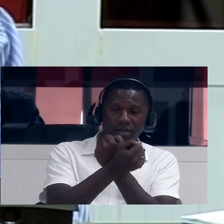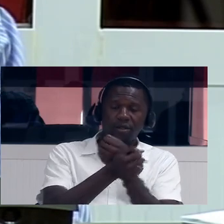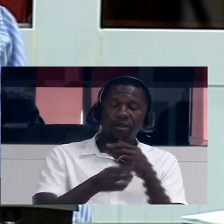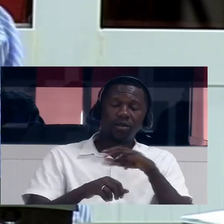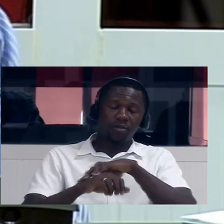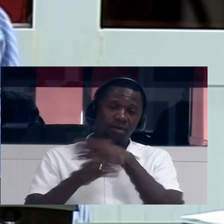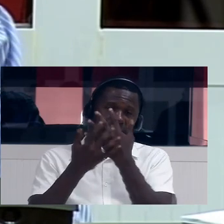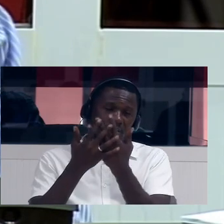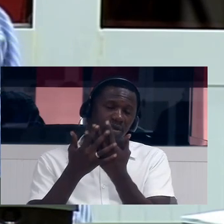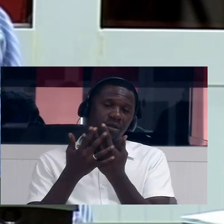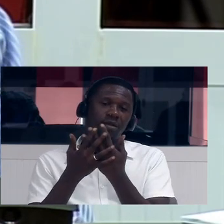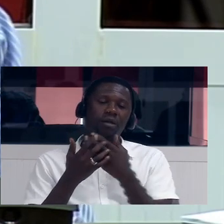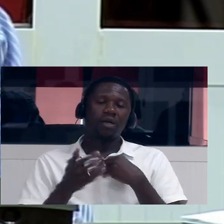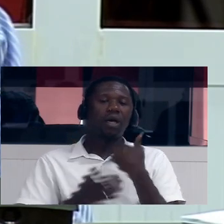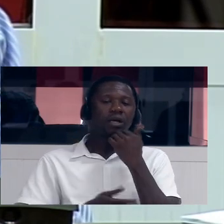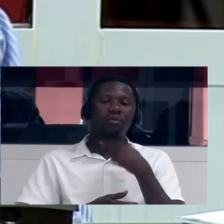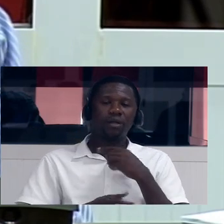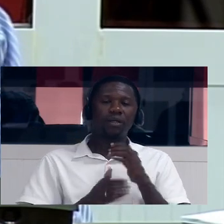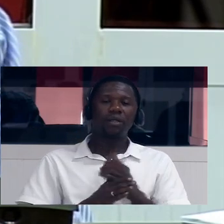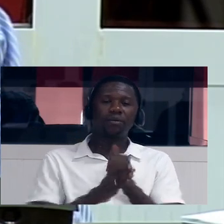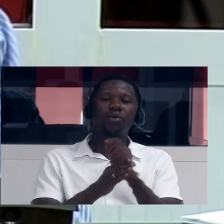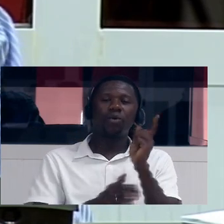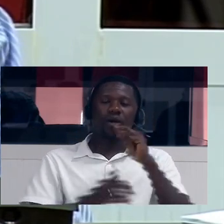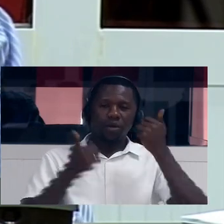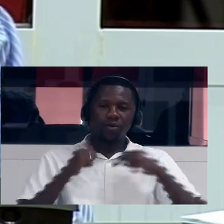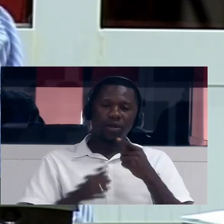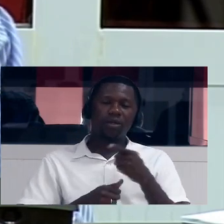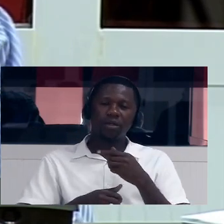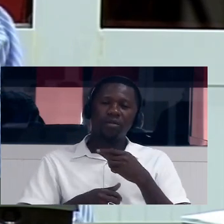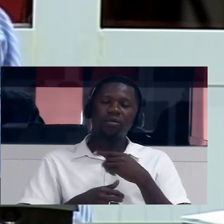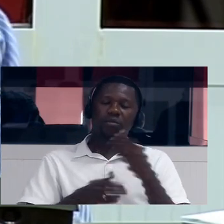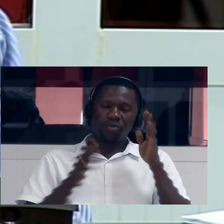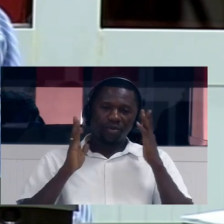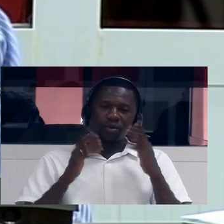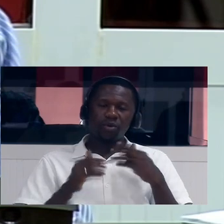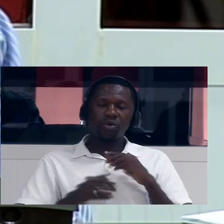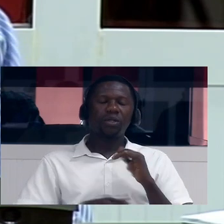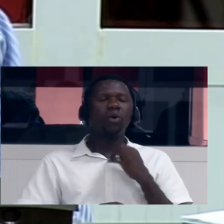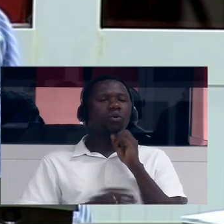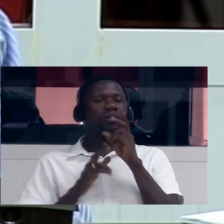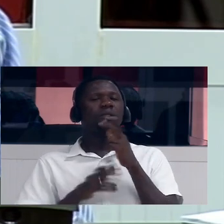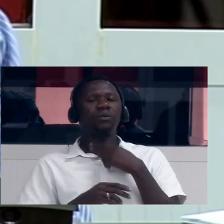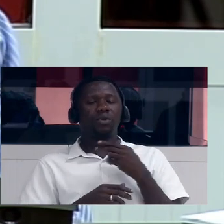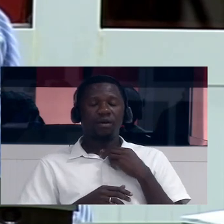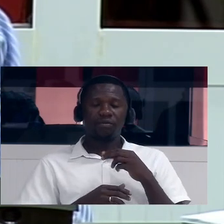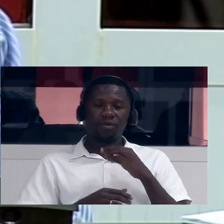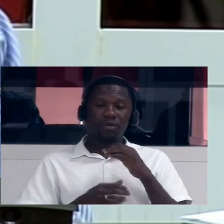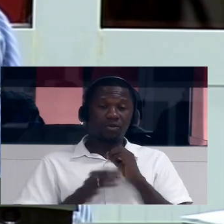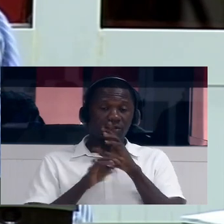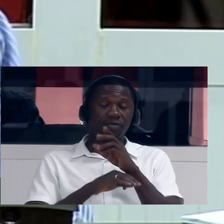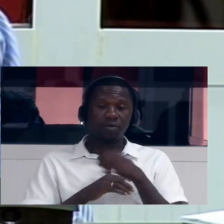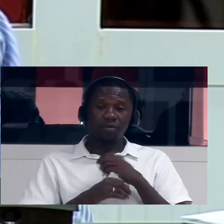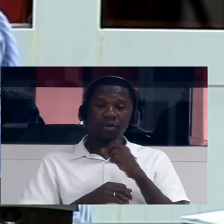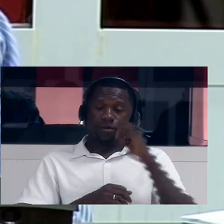custody. I asked my deputy, what happened with that case? Oh, yes, we had instructions from the minister that they should be charged